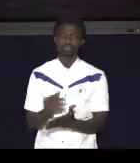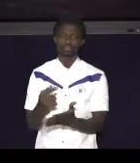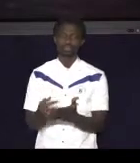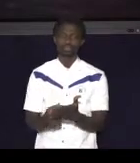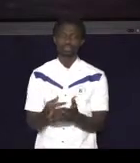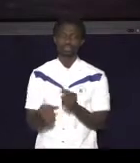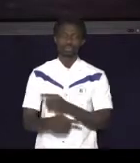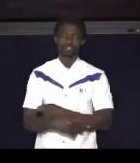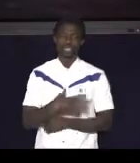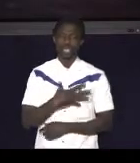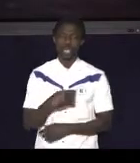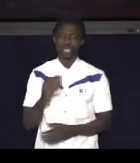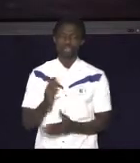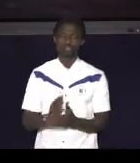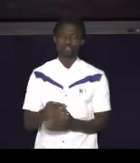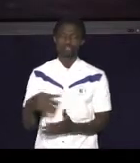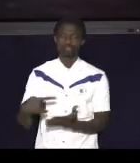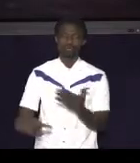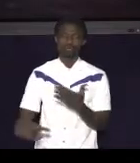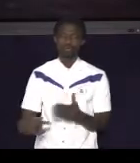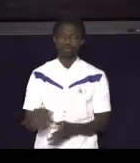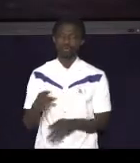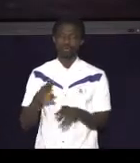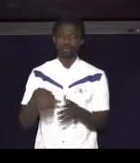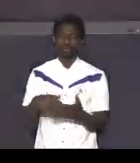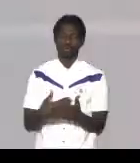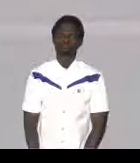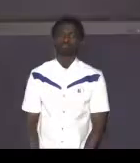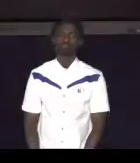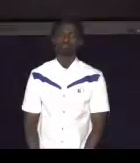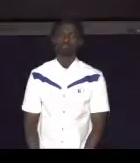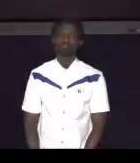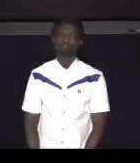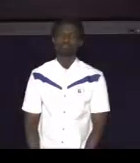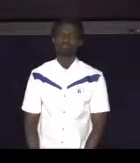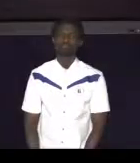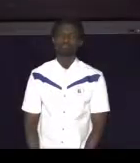someday, and somewhat. Well done.